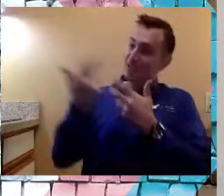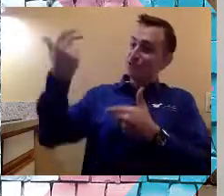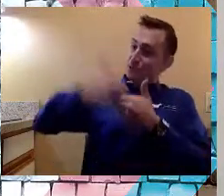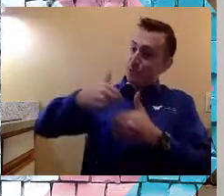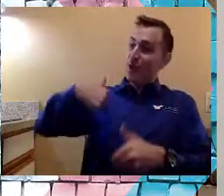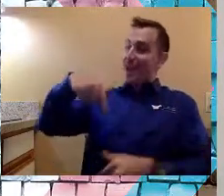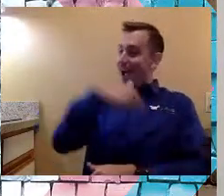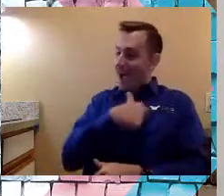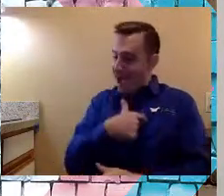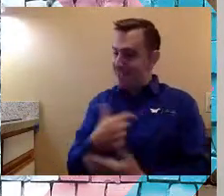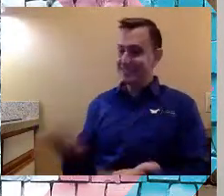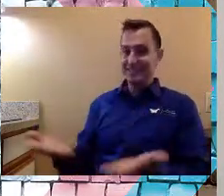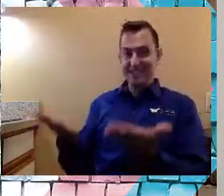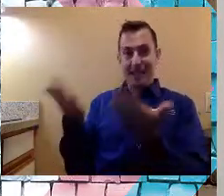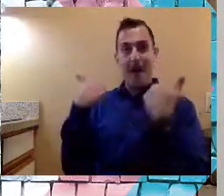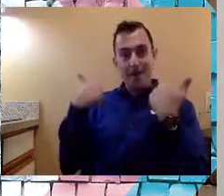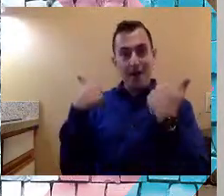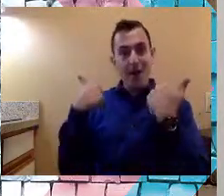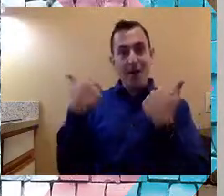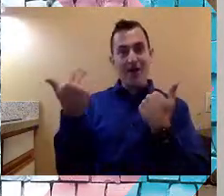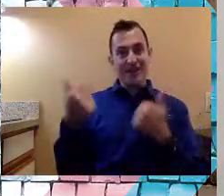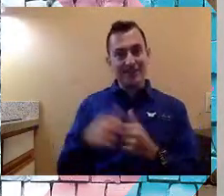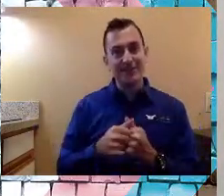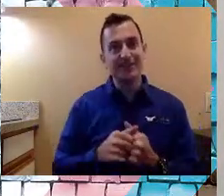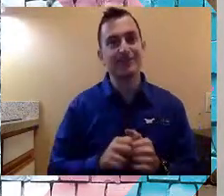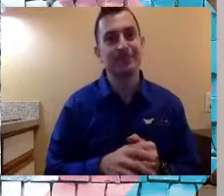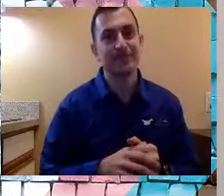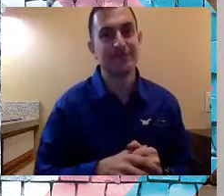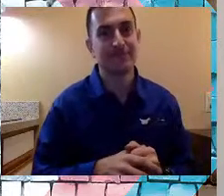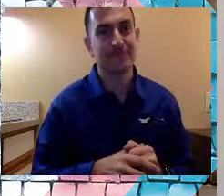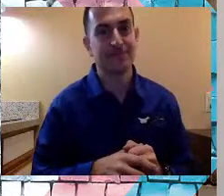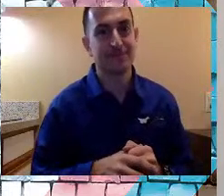Oh, maybe he's found some place.